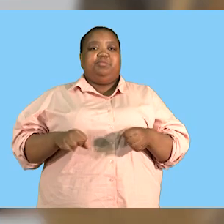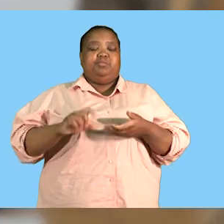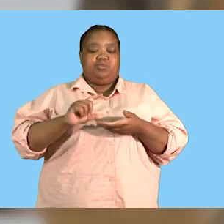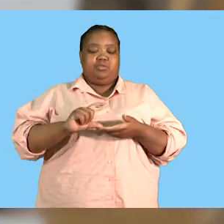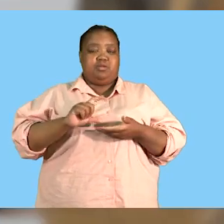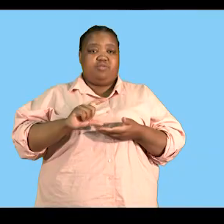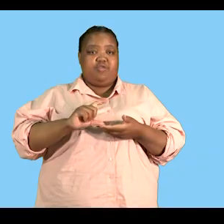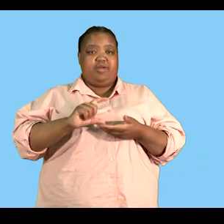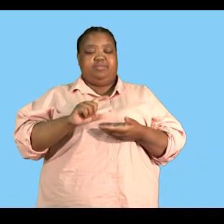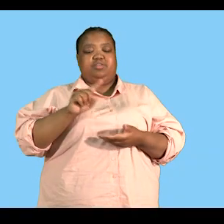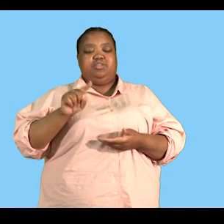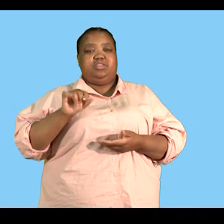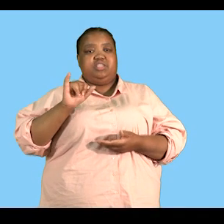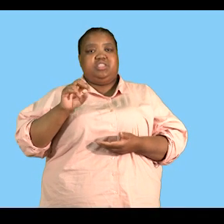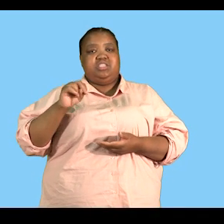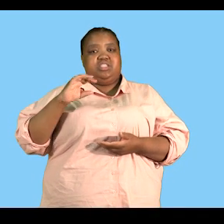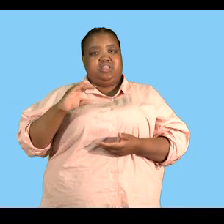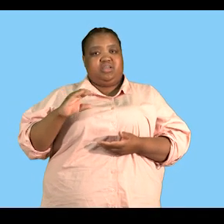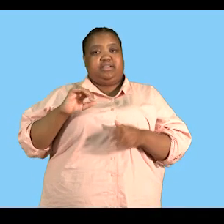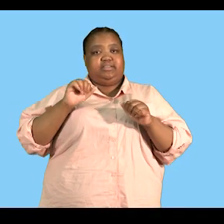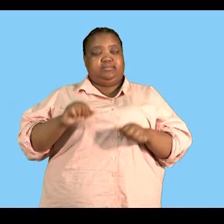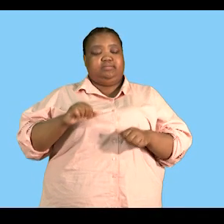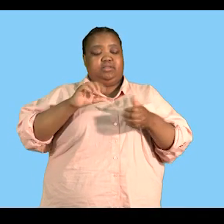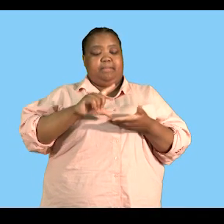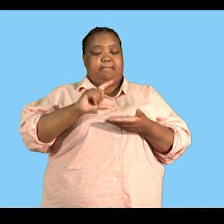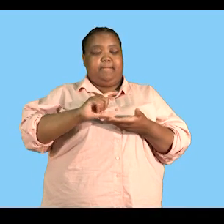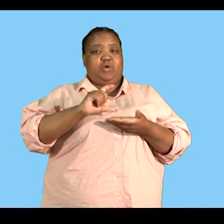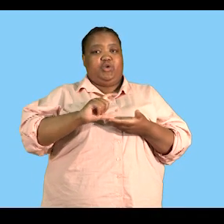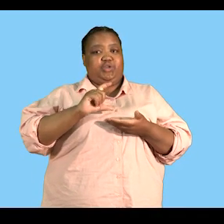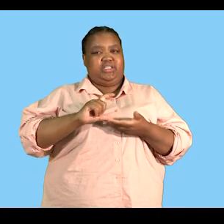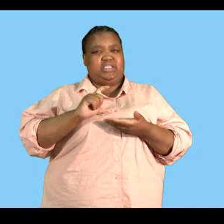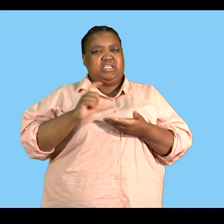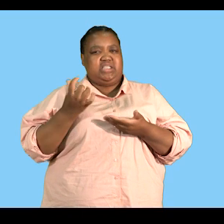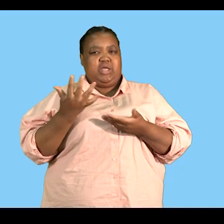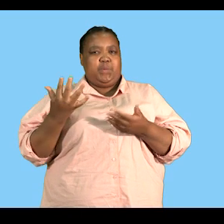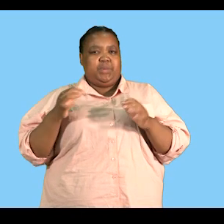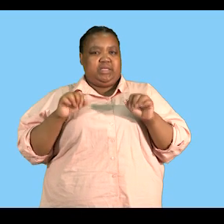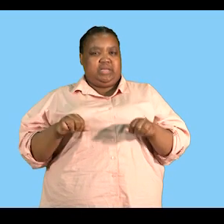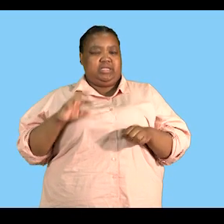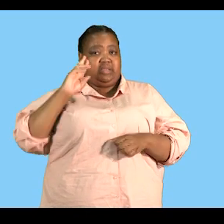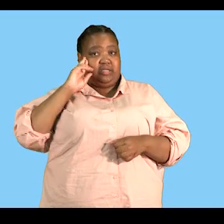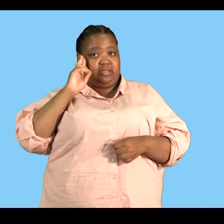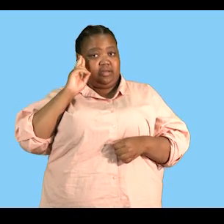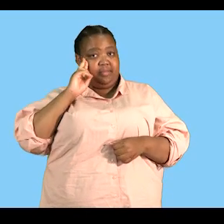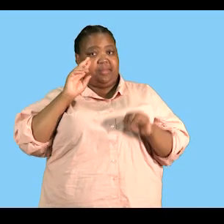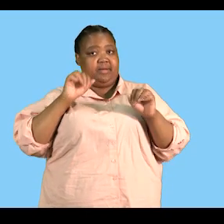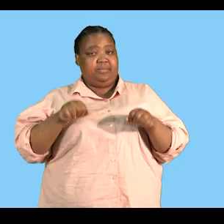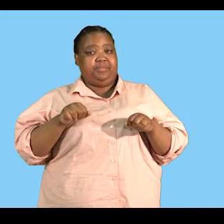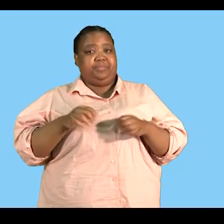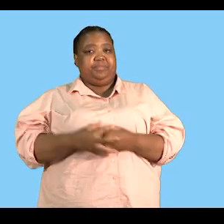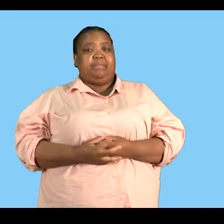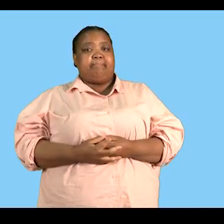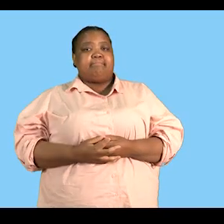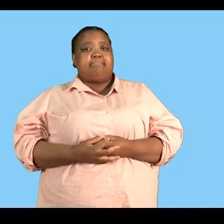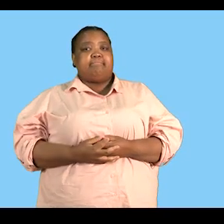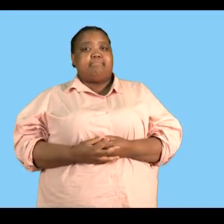Determine the total number of grams of zinc contained in the entire bottle of zinc. Now remember, that will